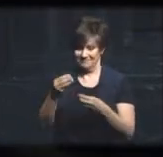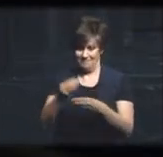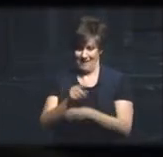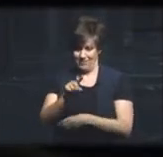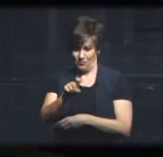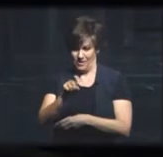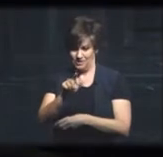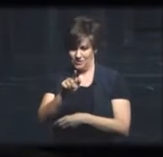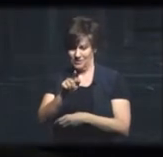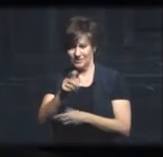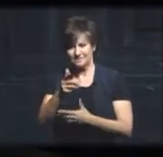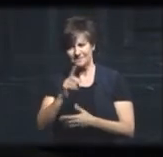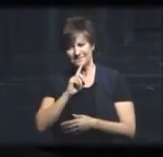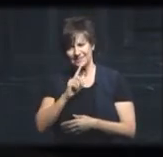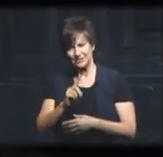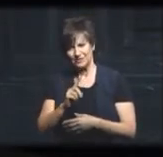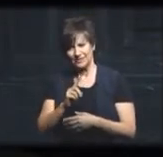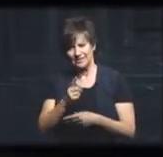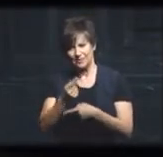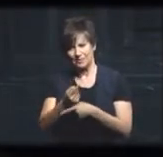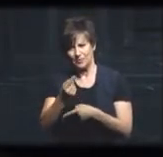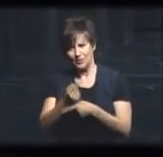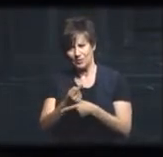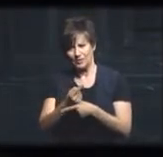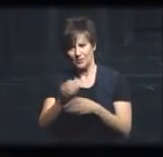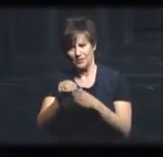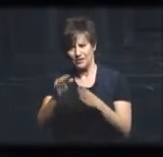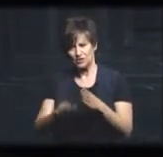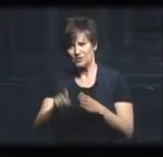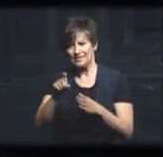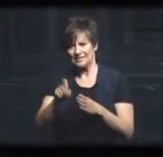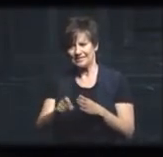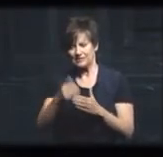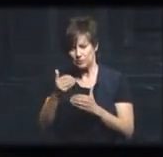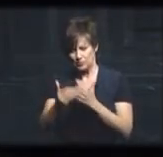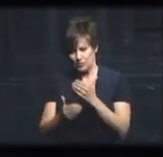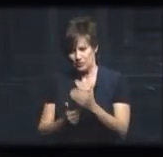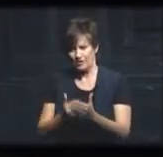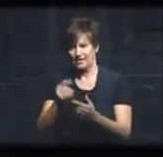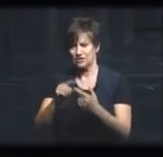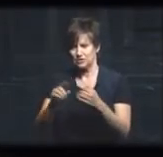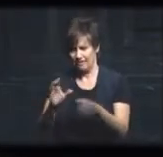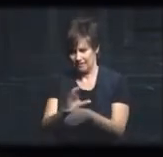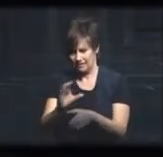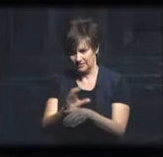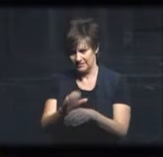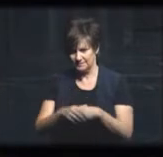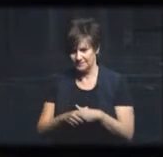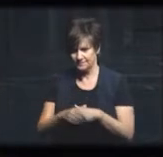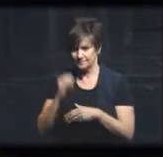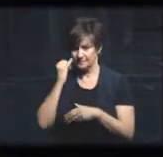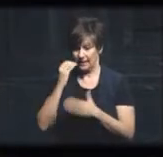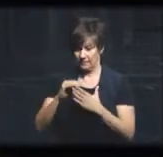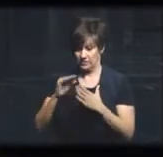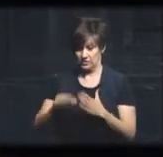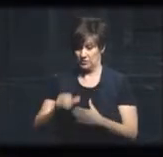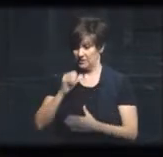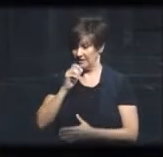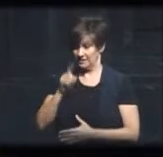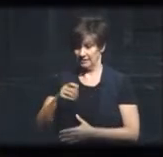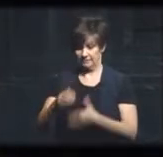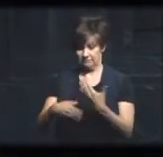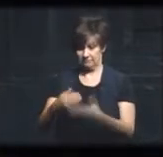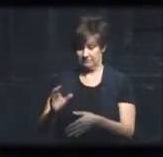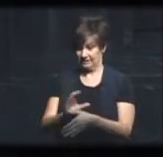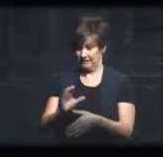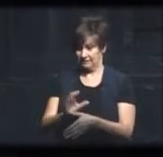is primarily appropriate where the student needs to progress on to calculus. If the student does not need to progress on